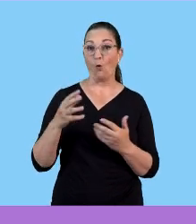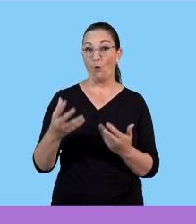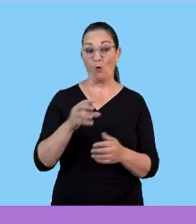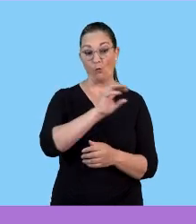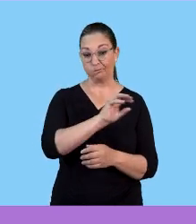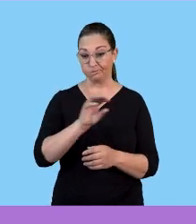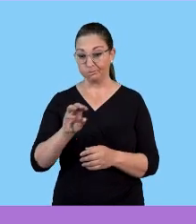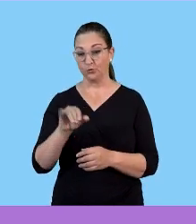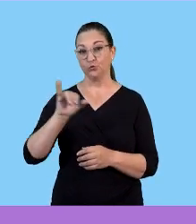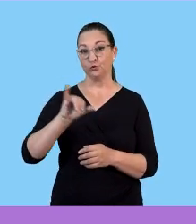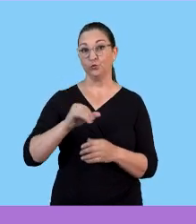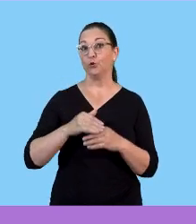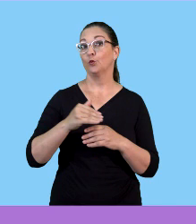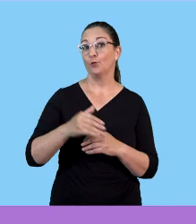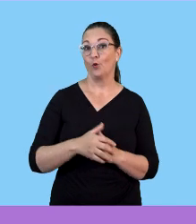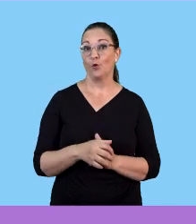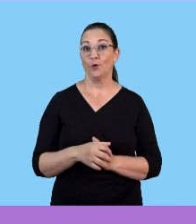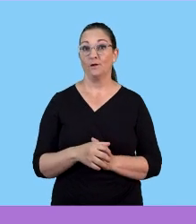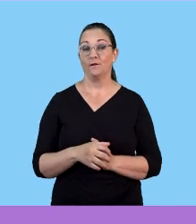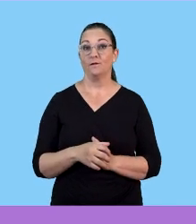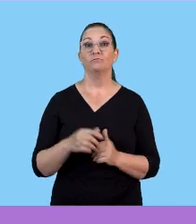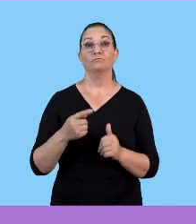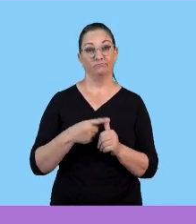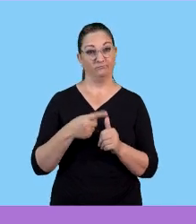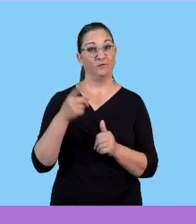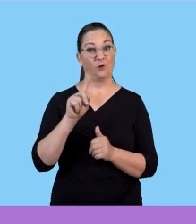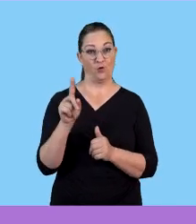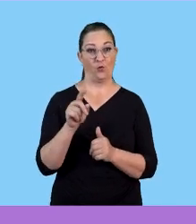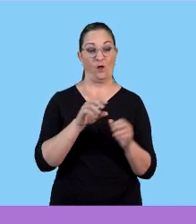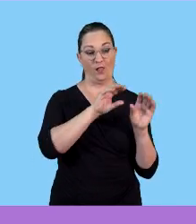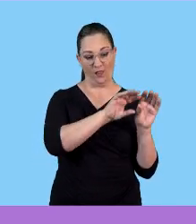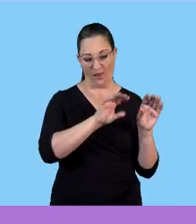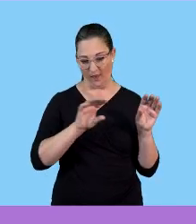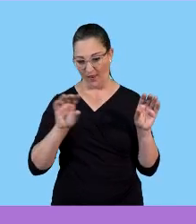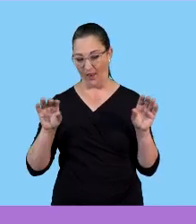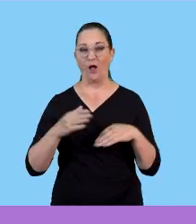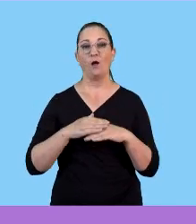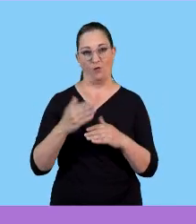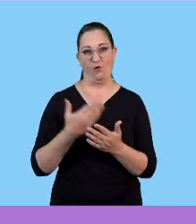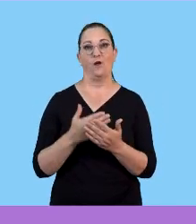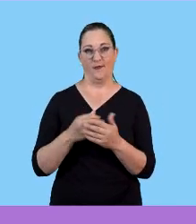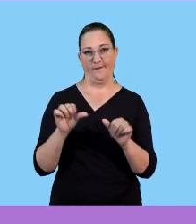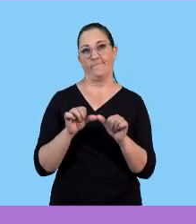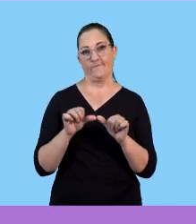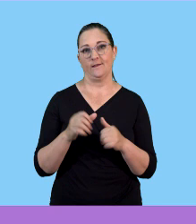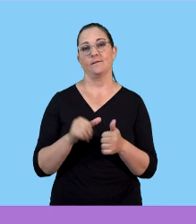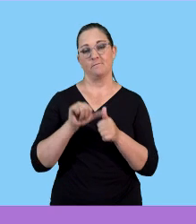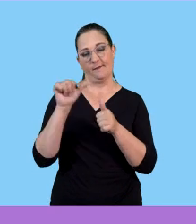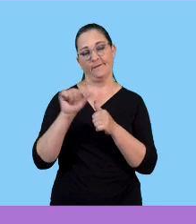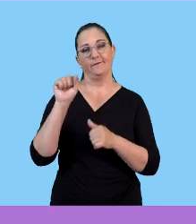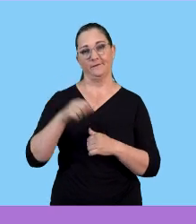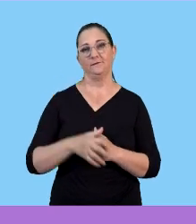lengthwise or widthwise? Which answer is bigger, 10 or 50? 50. So my answer would be, therefore, lengthwise is